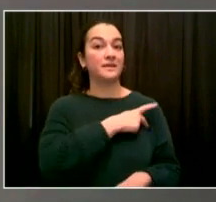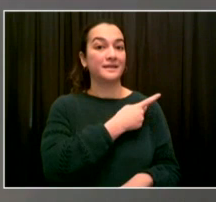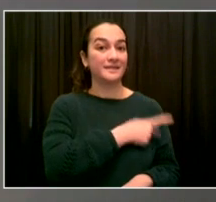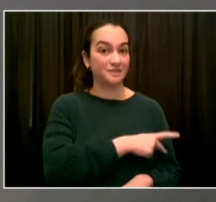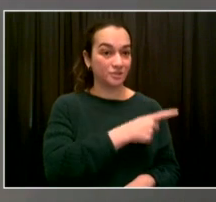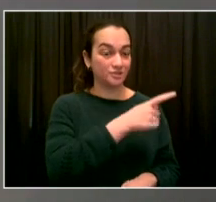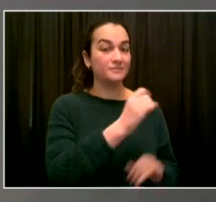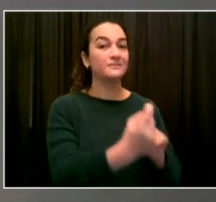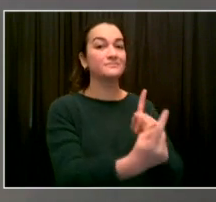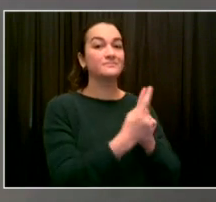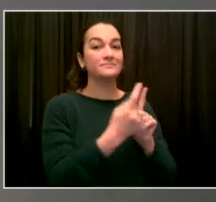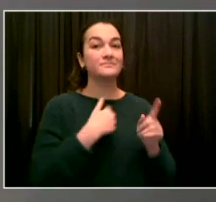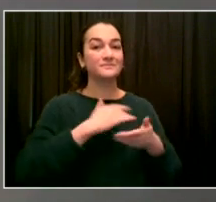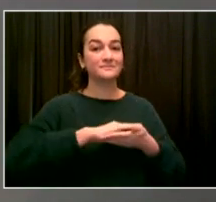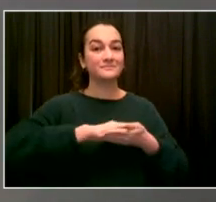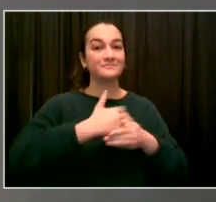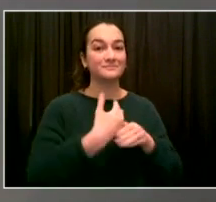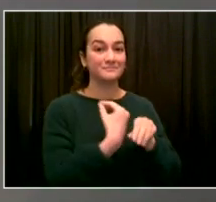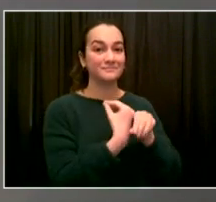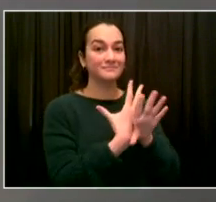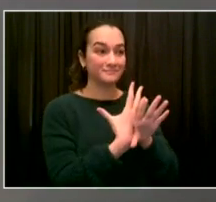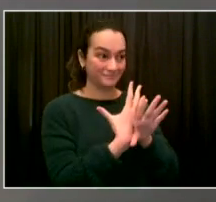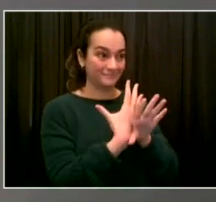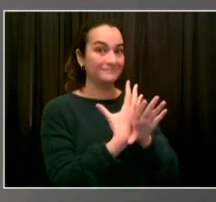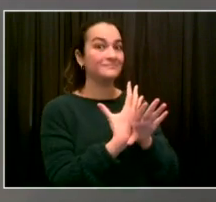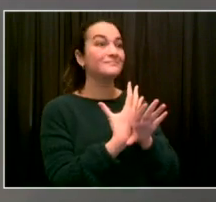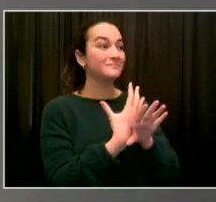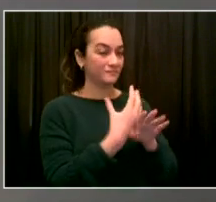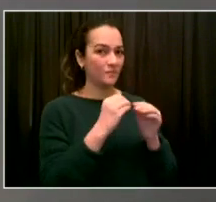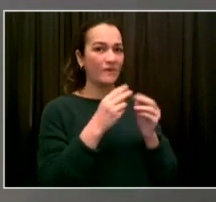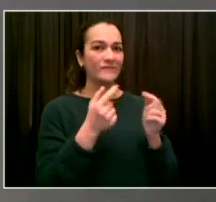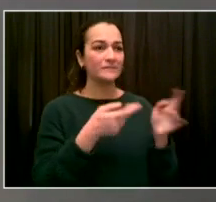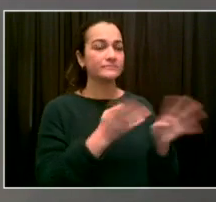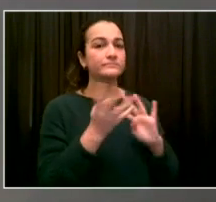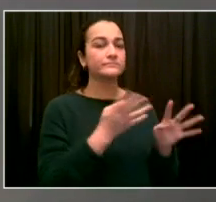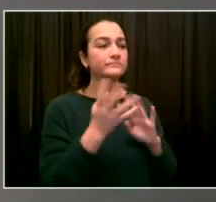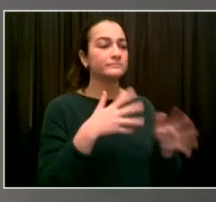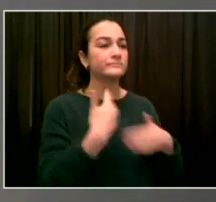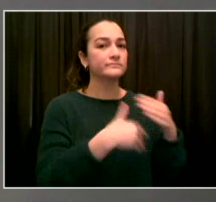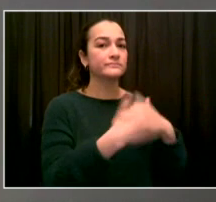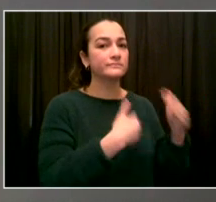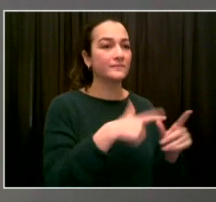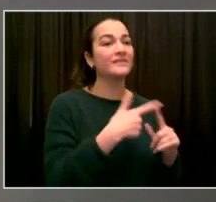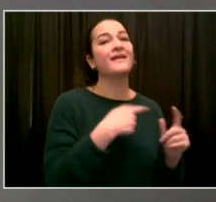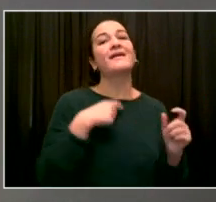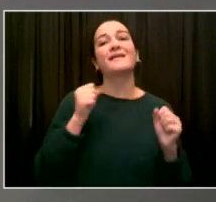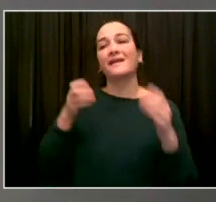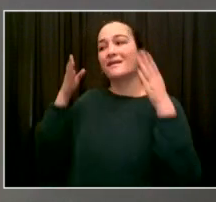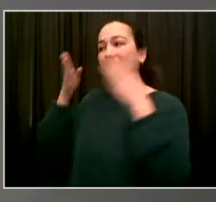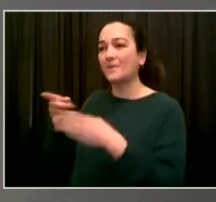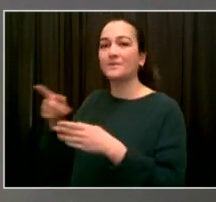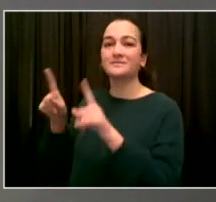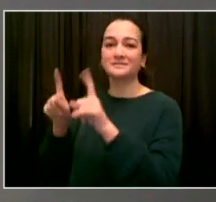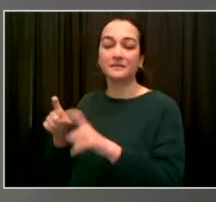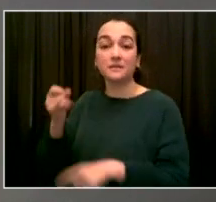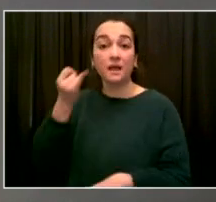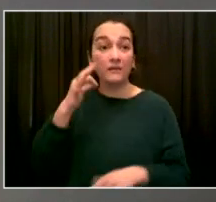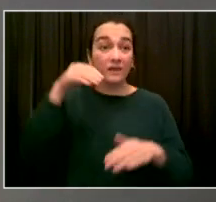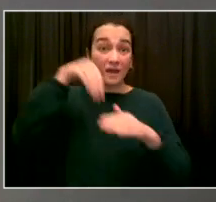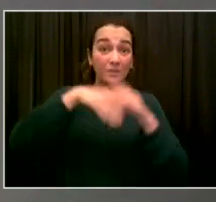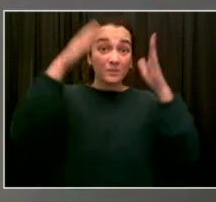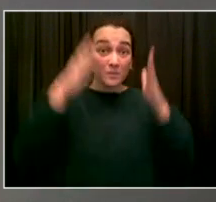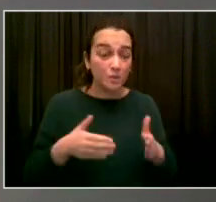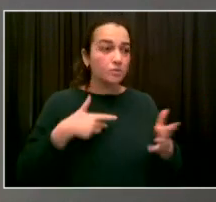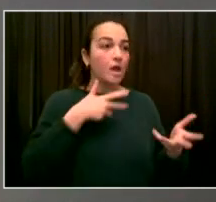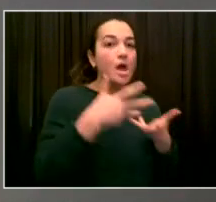so that we will be able to hand them out to people who feel comfortable going home and doing a test, and that will